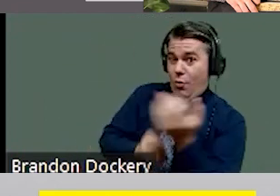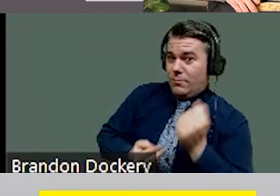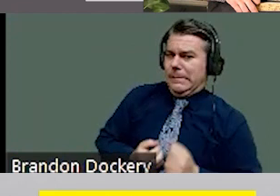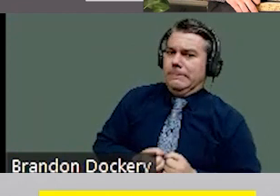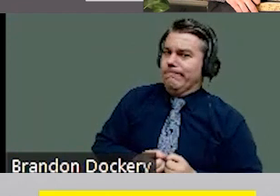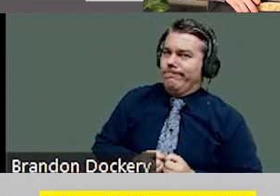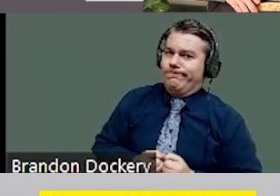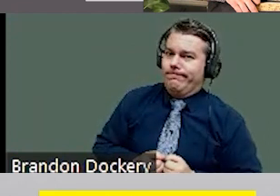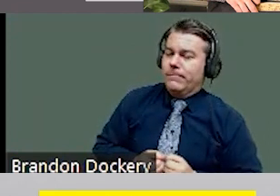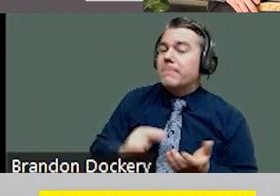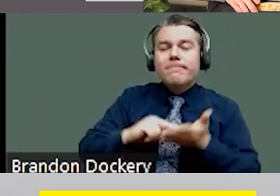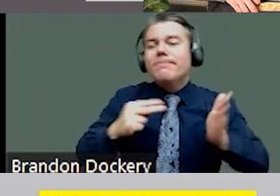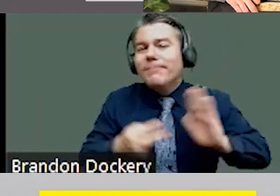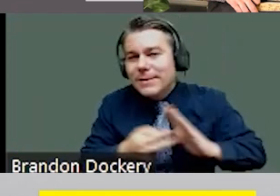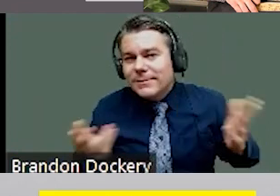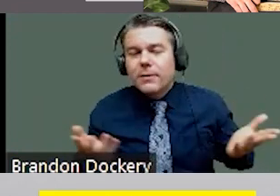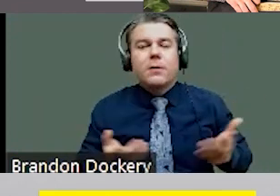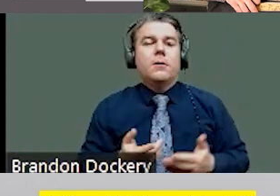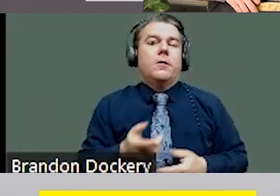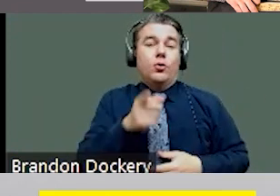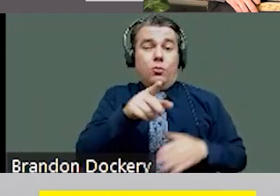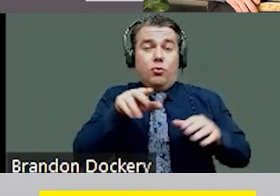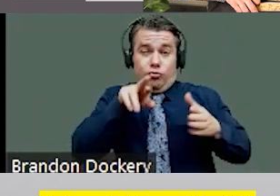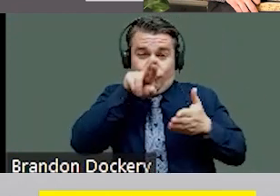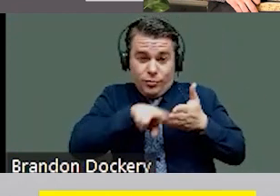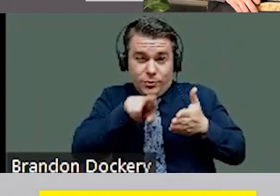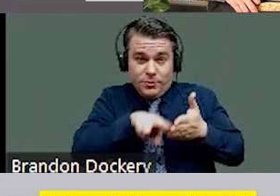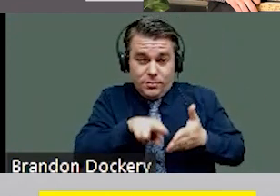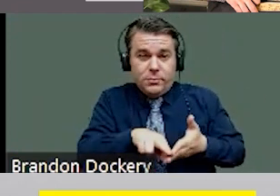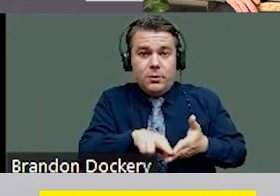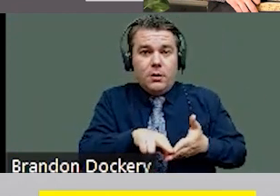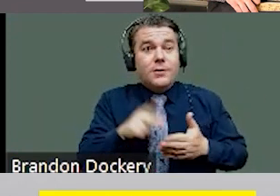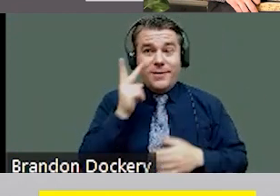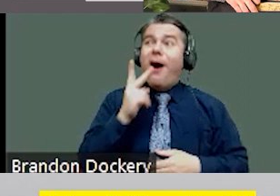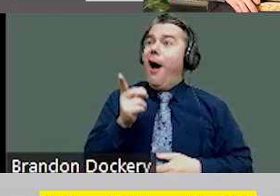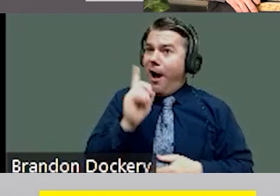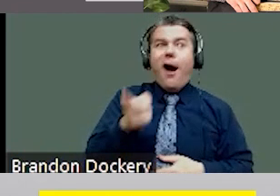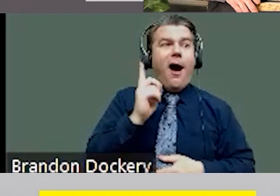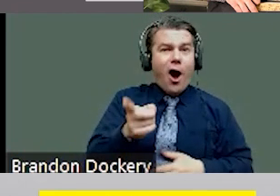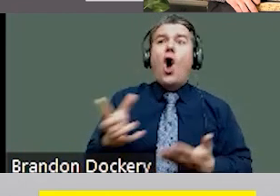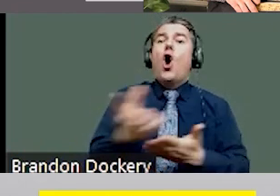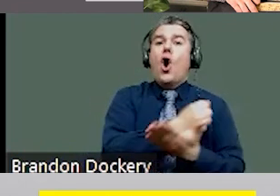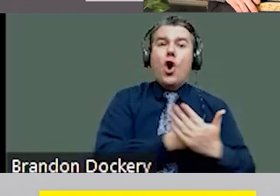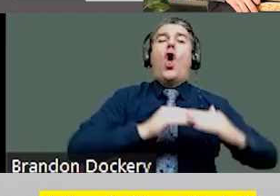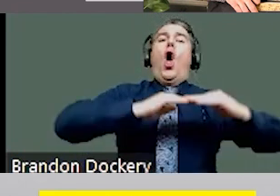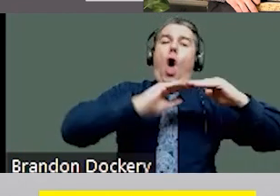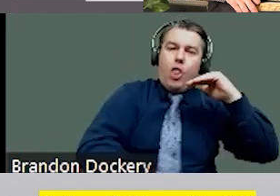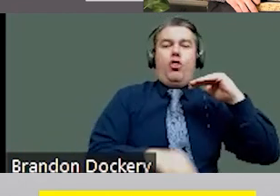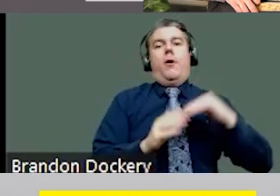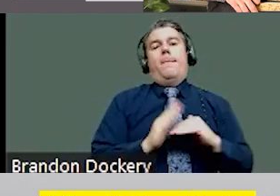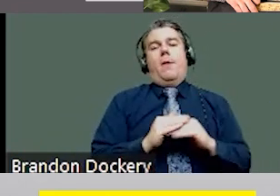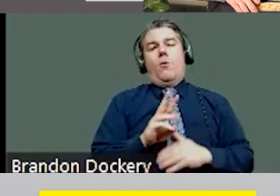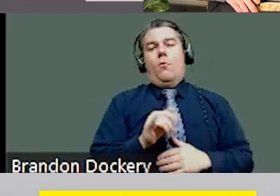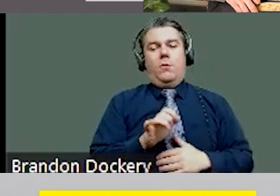is it's impossible when you do the research to see any benefit in subminimum wages.